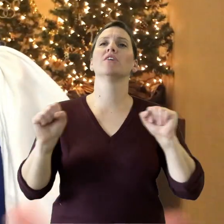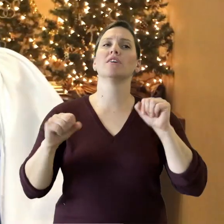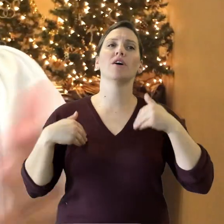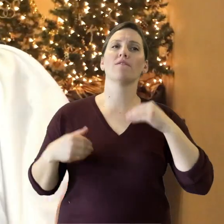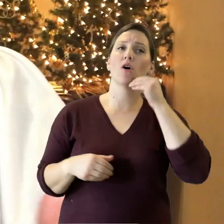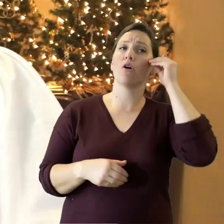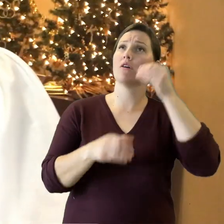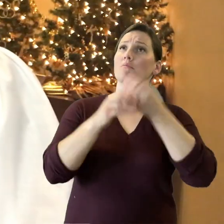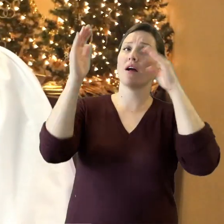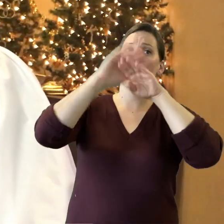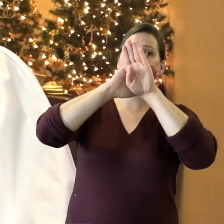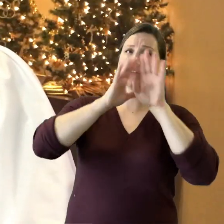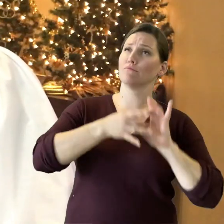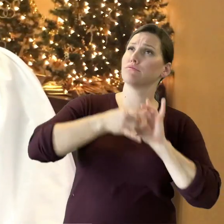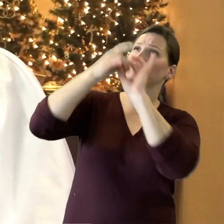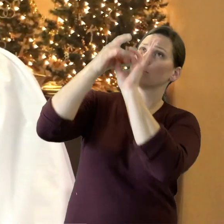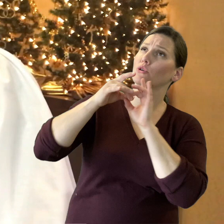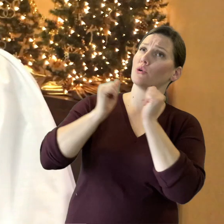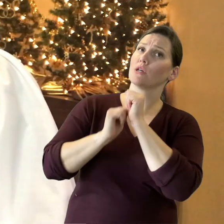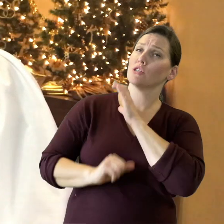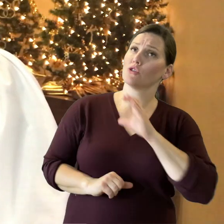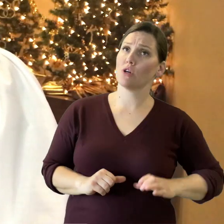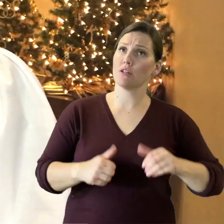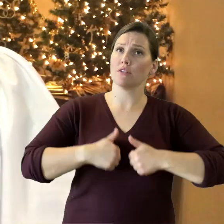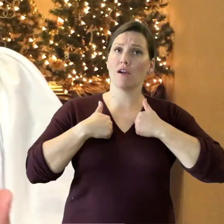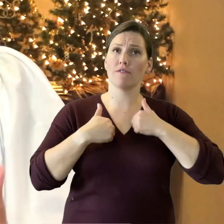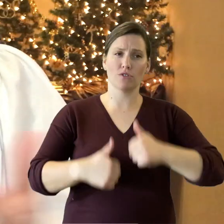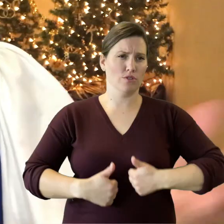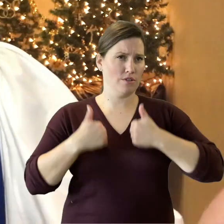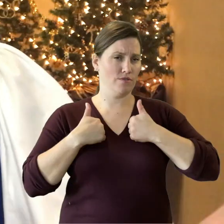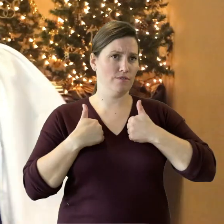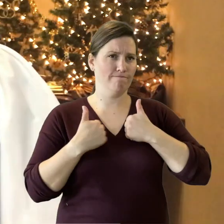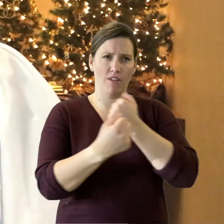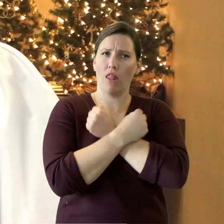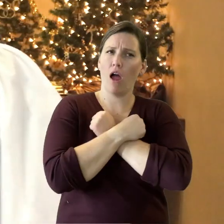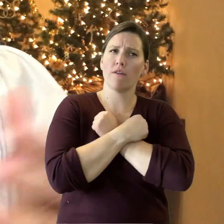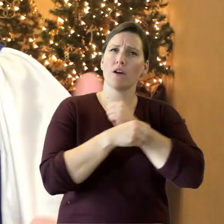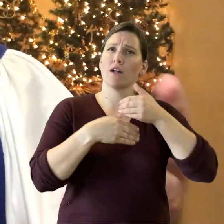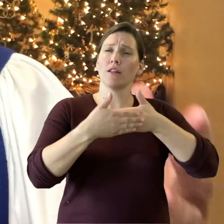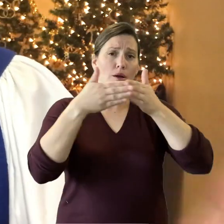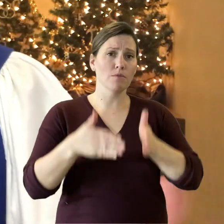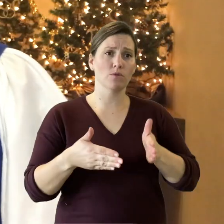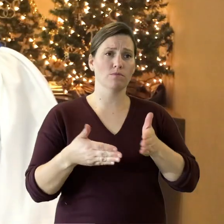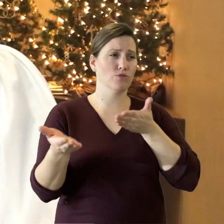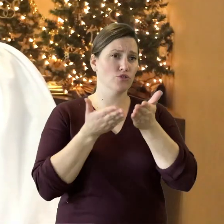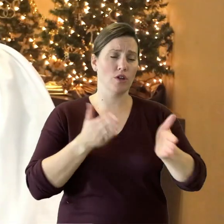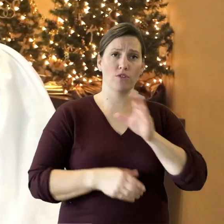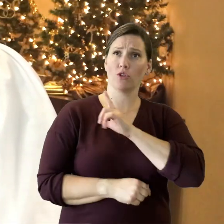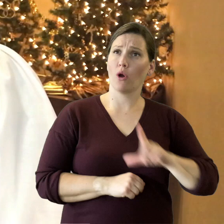set free. You have a home in heaven. You belong to the Lord. Live your life loving your